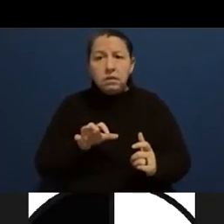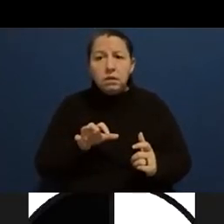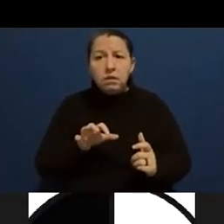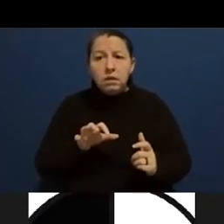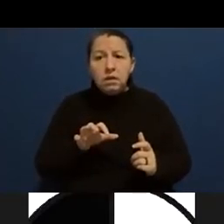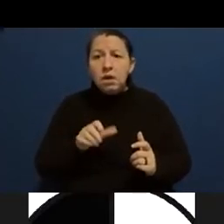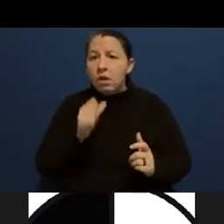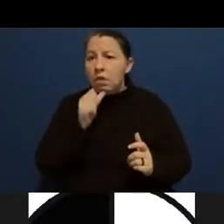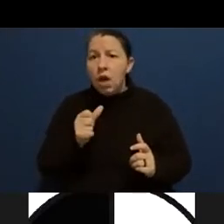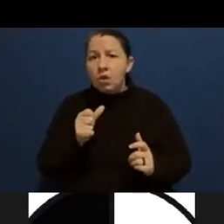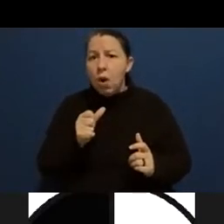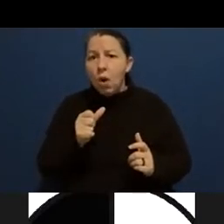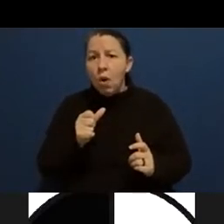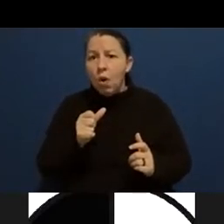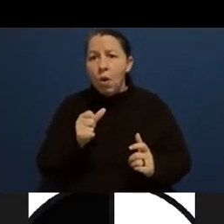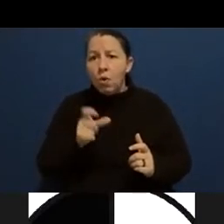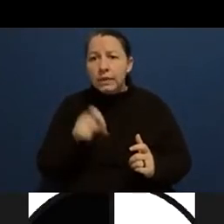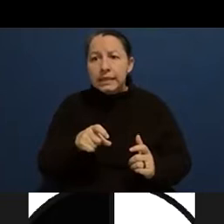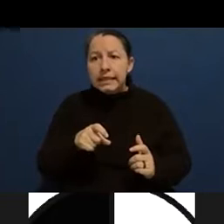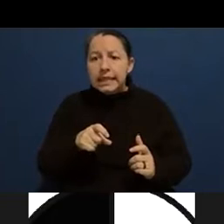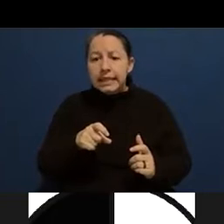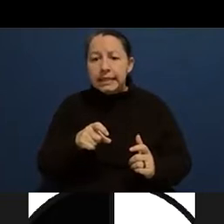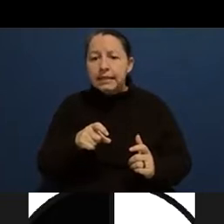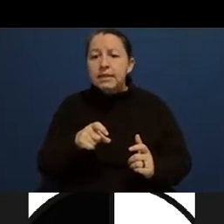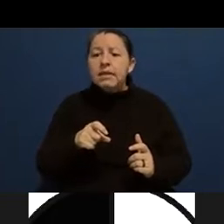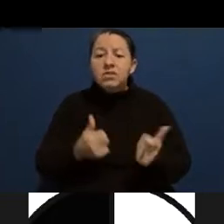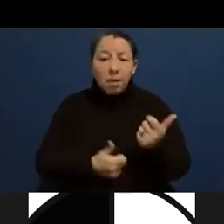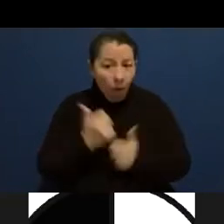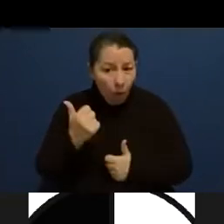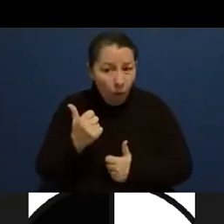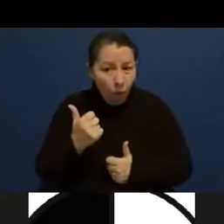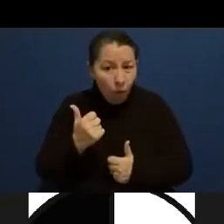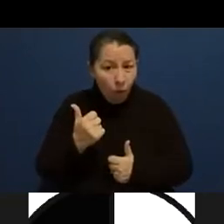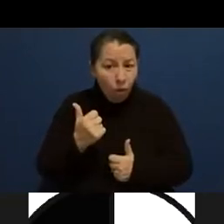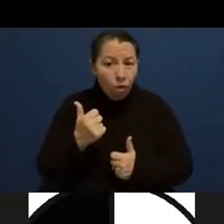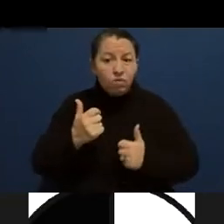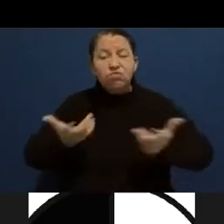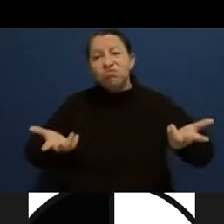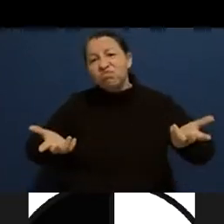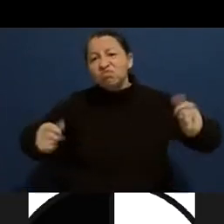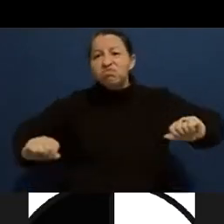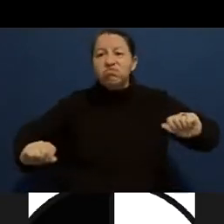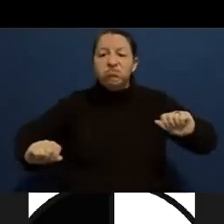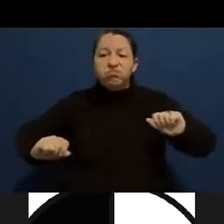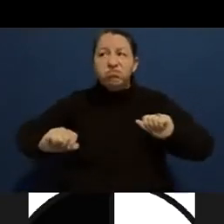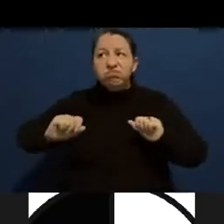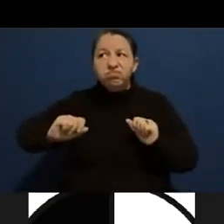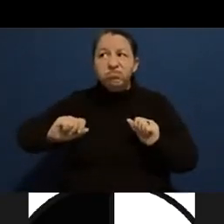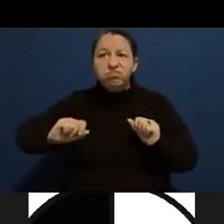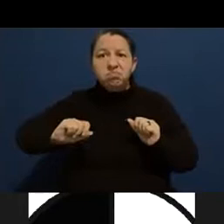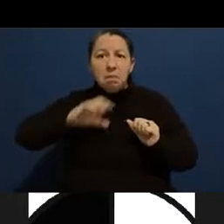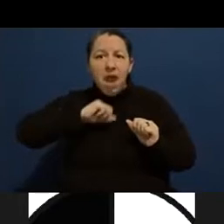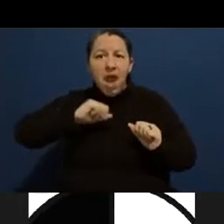don't need them. Some of the vast majority, I would say 40 and under,